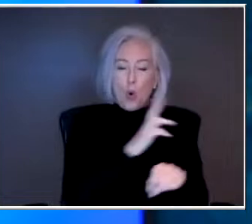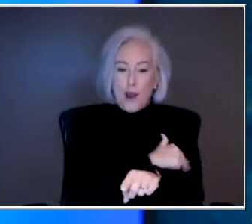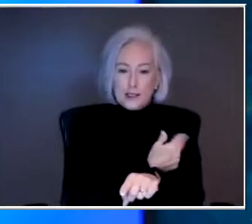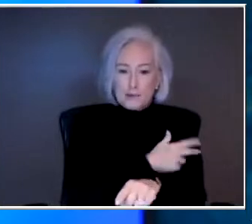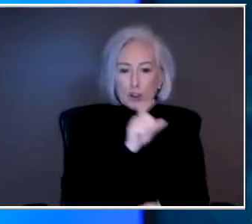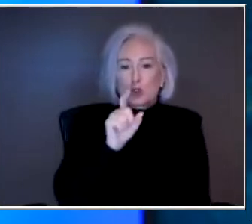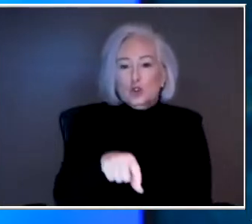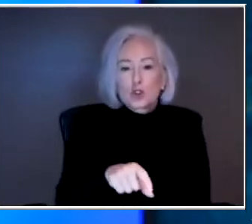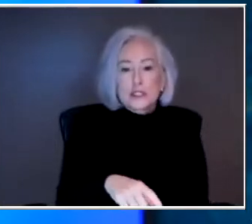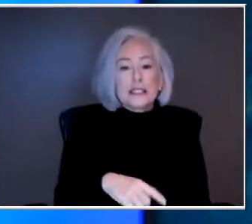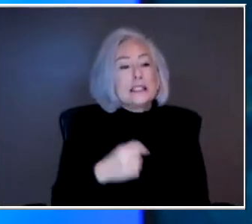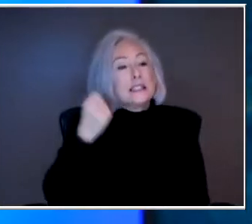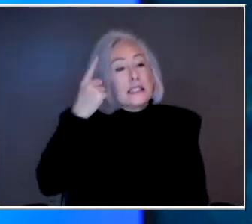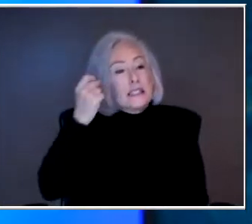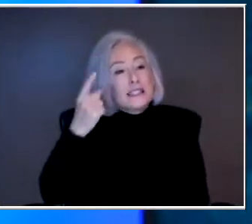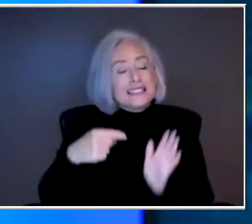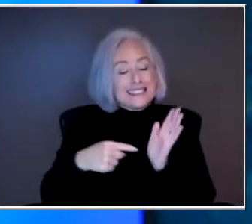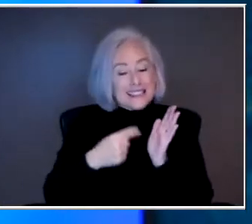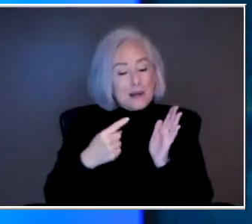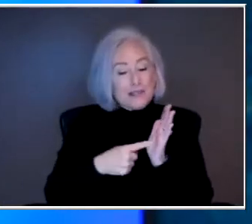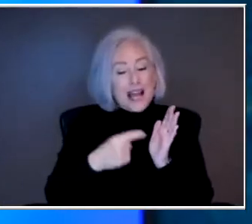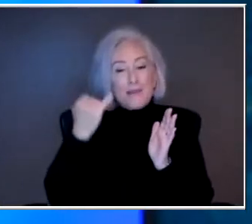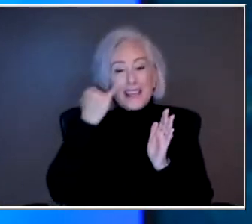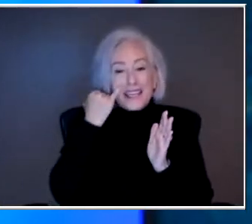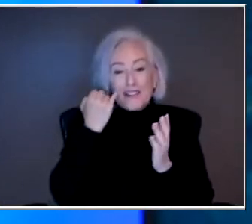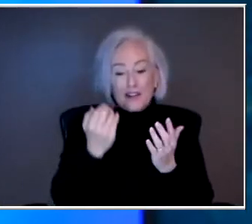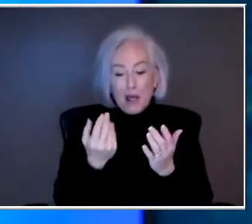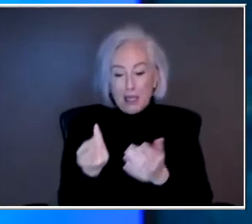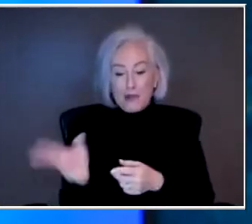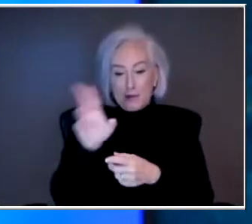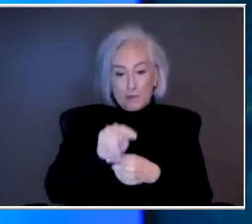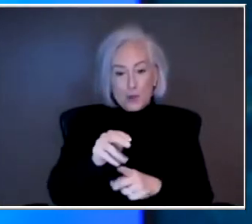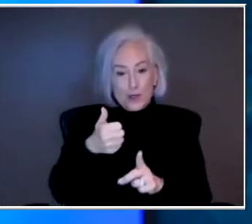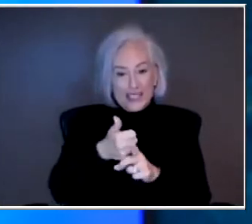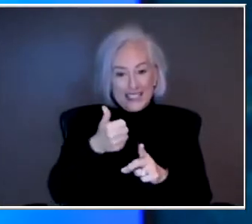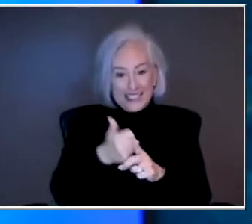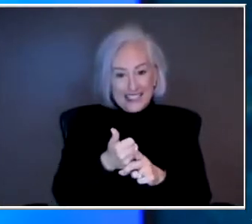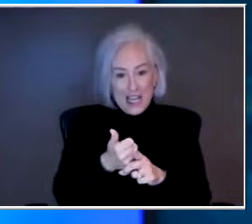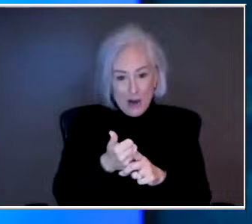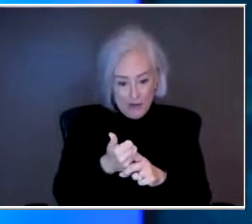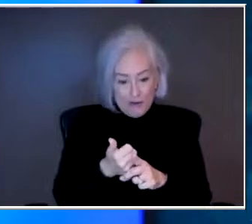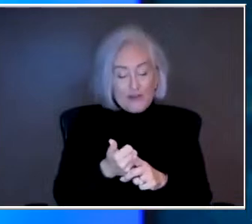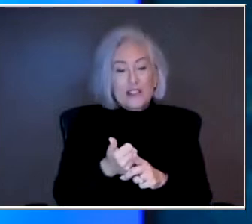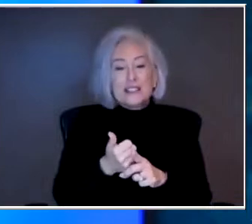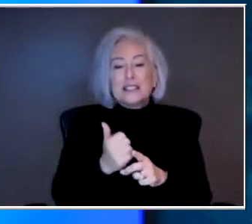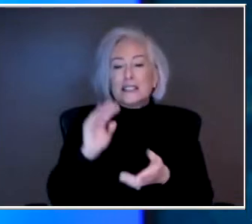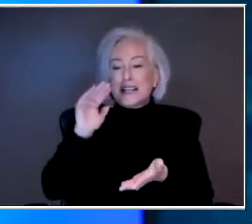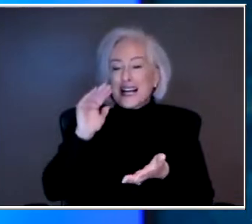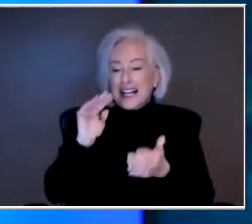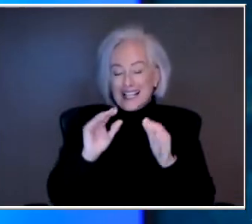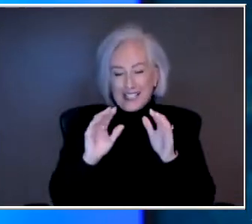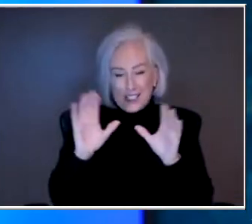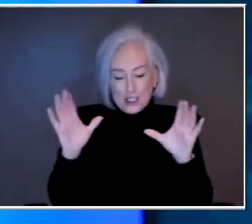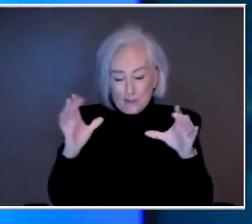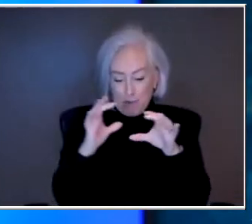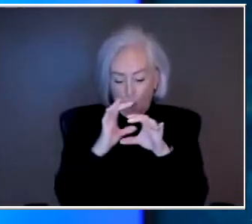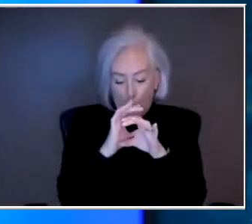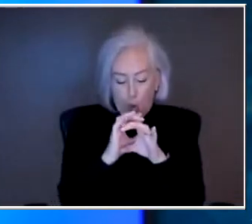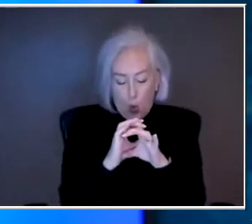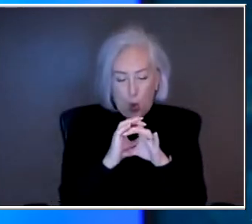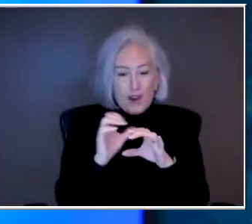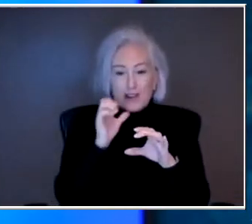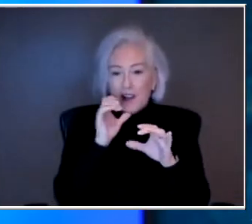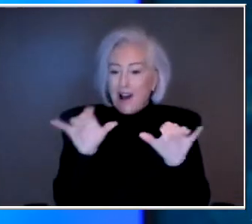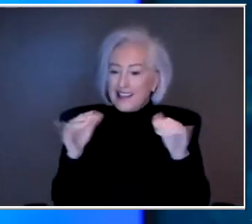if it's smaller than the size of your hand, if you have no sensation or feeling over it, I know it sounds counterintuitive, but that means the burn